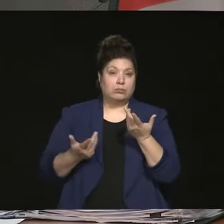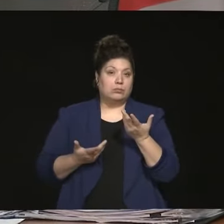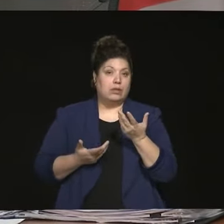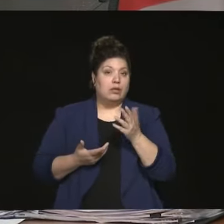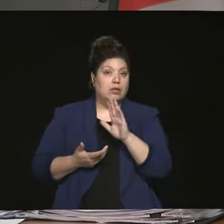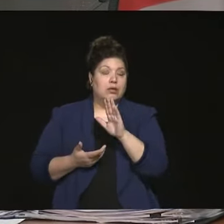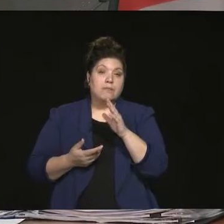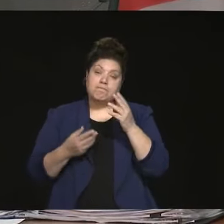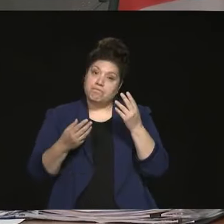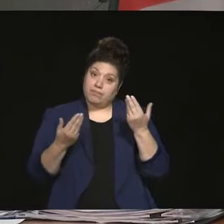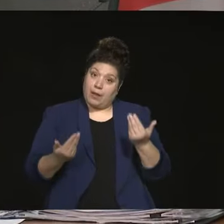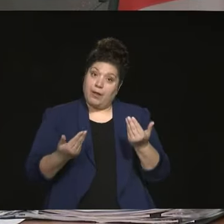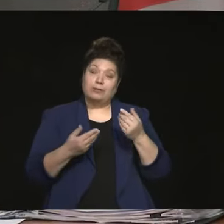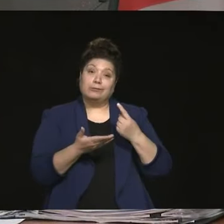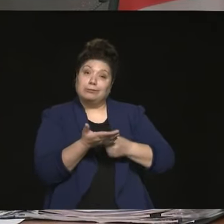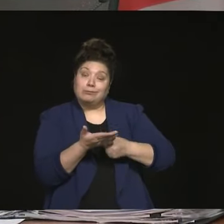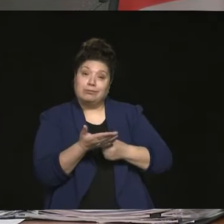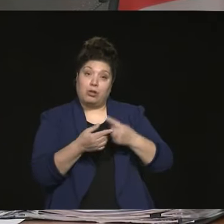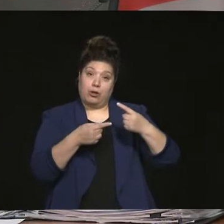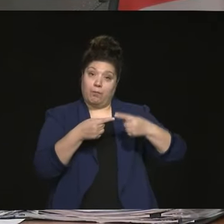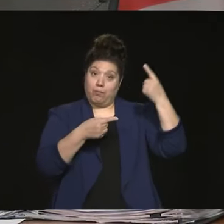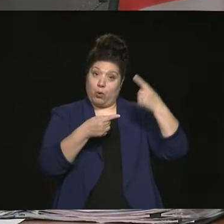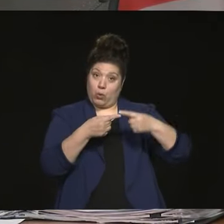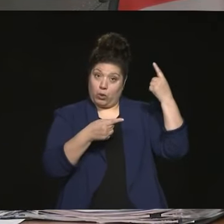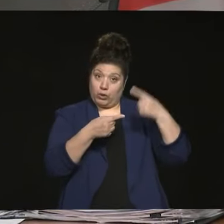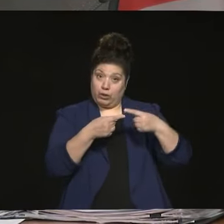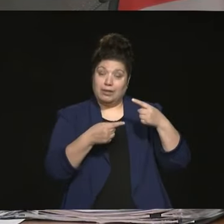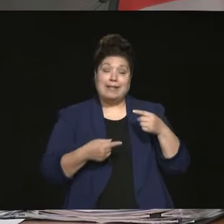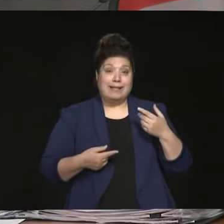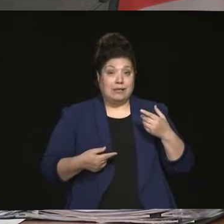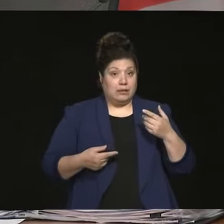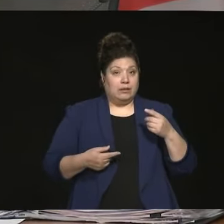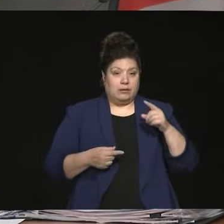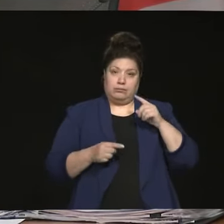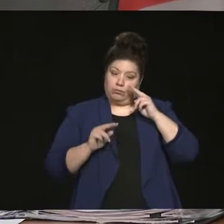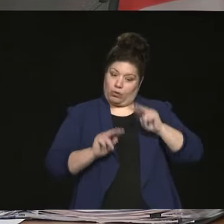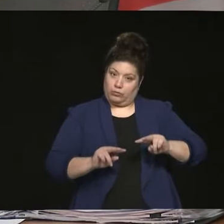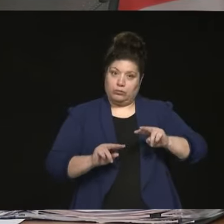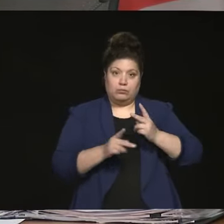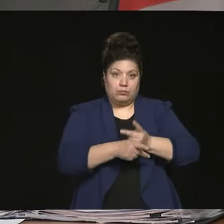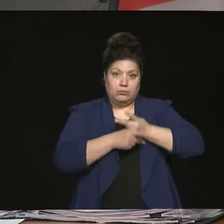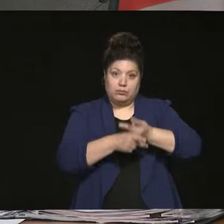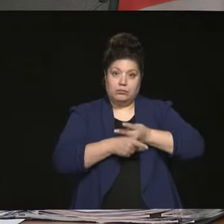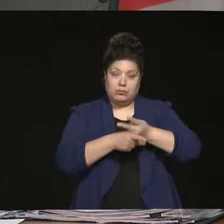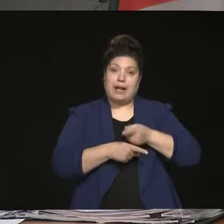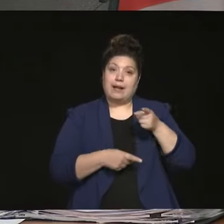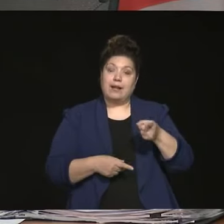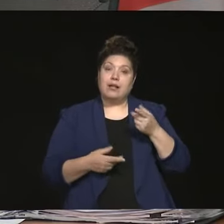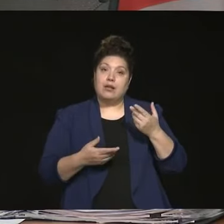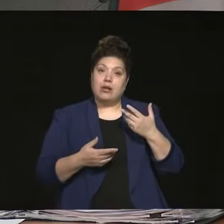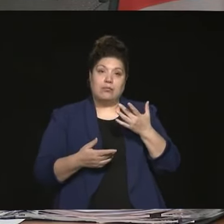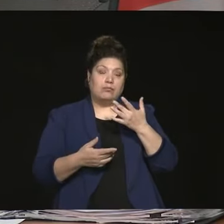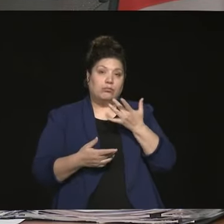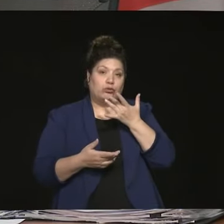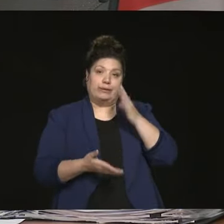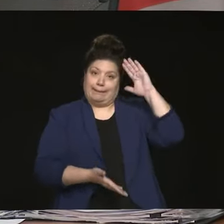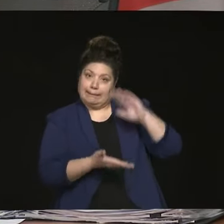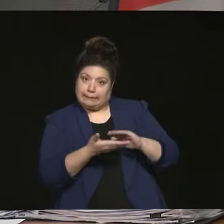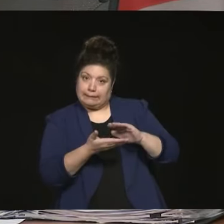that to be mindful of the minimizing the importation risk. Of course, that's very important. But